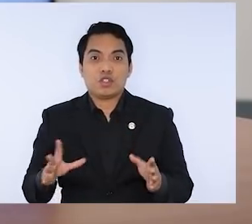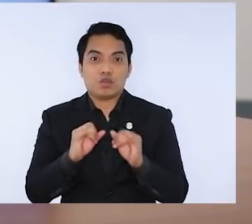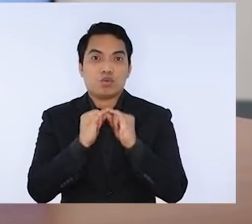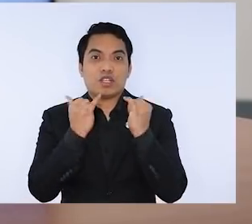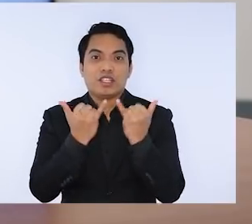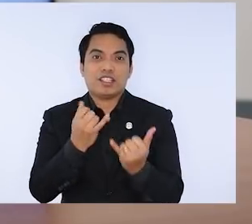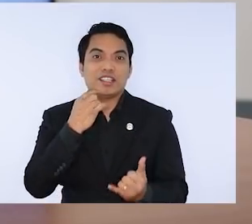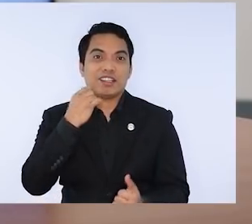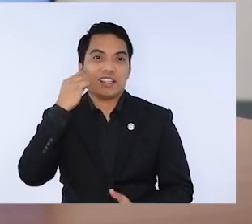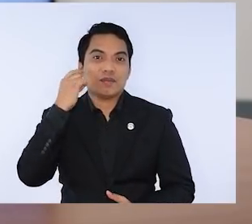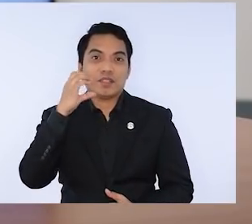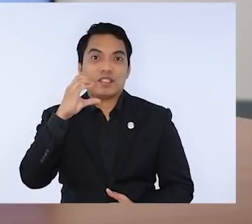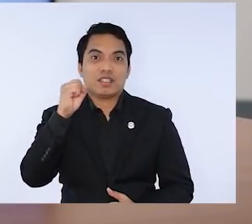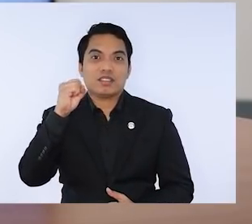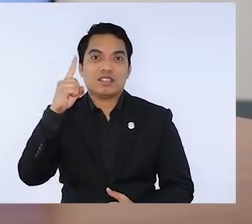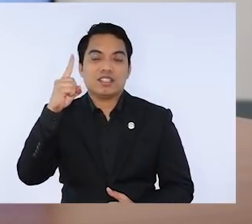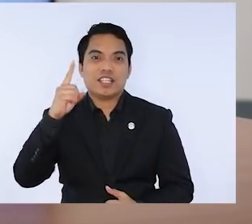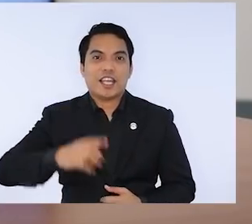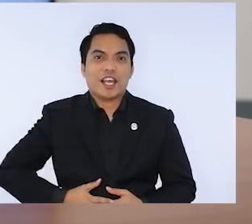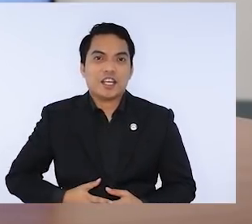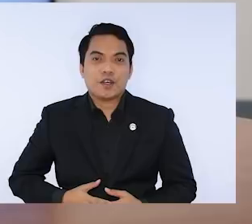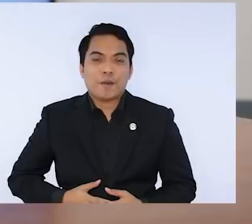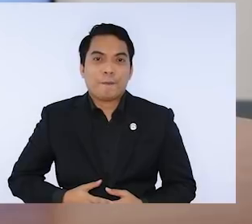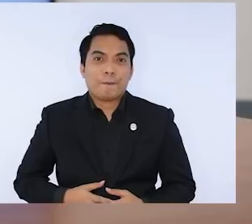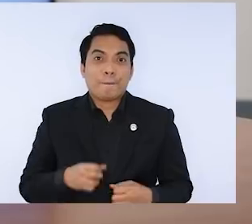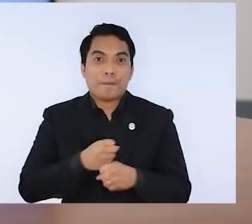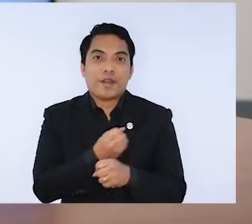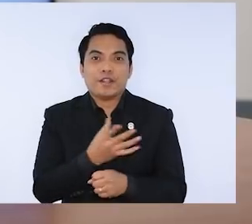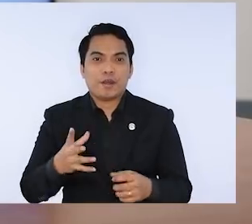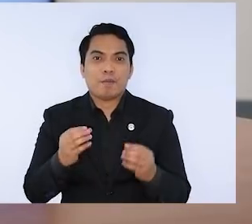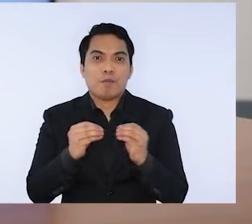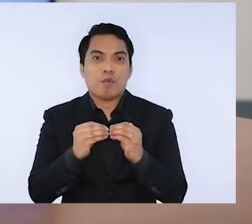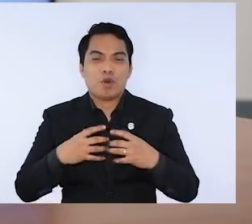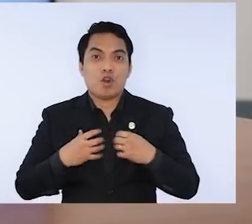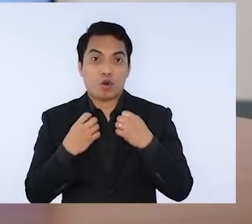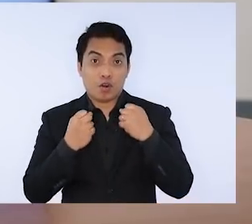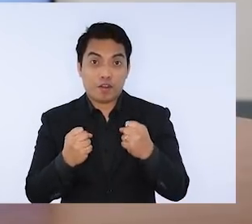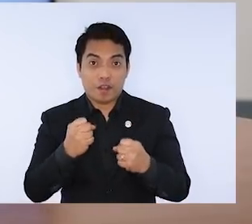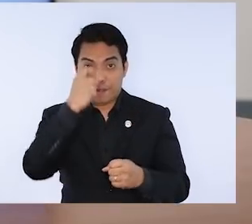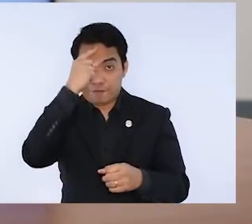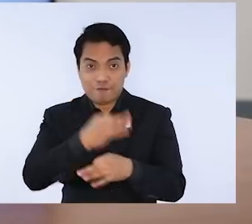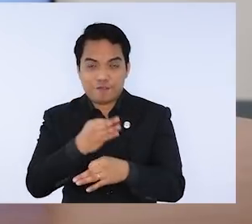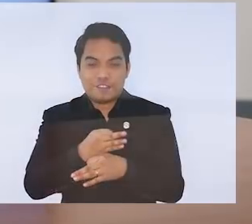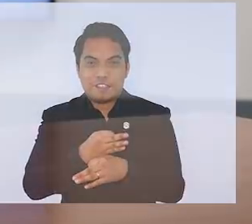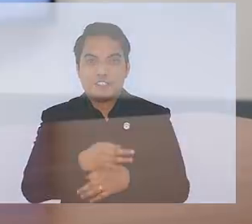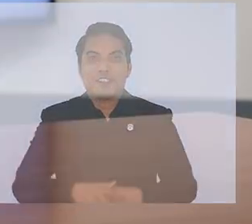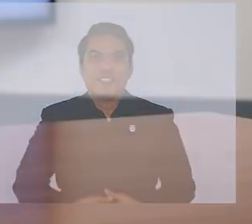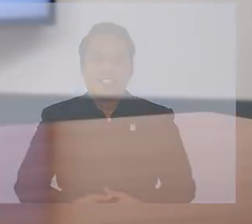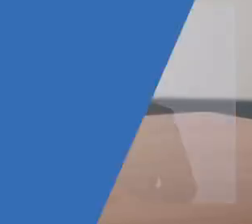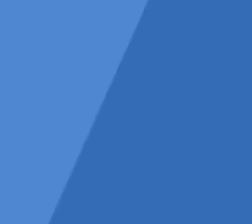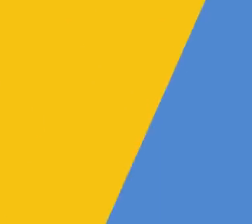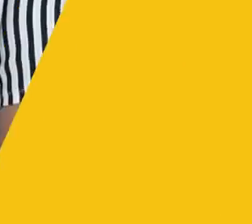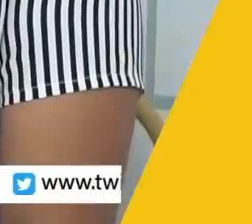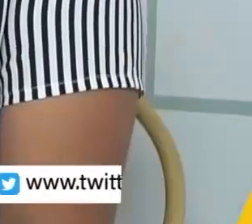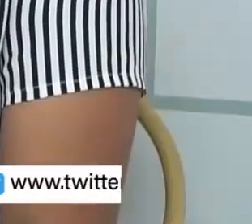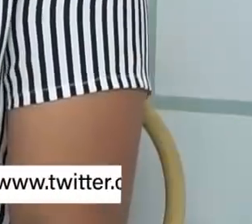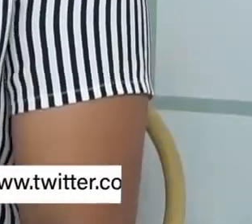of the Christian Society for the Deaf, or CSD, made each one of them stronger and more faithful.